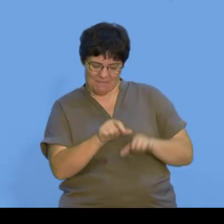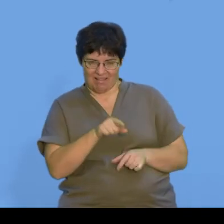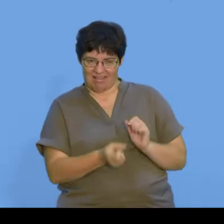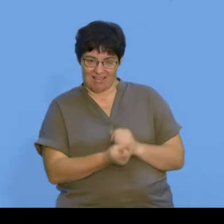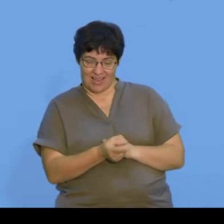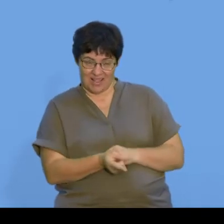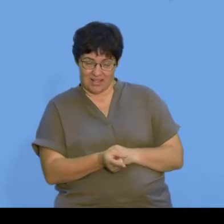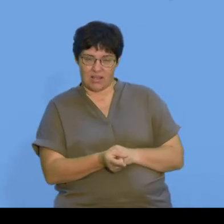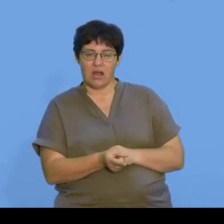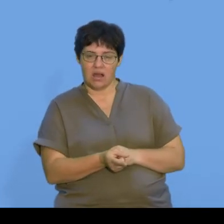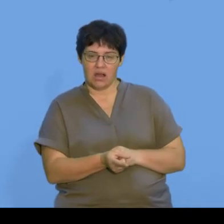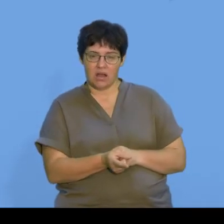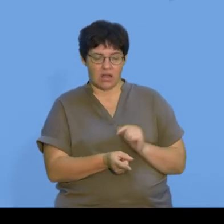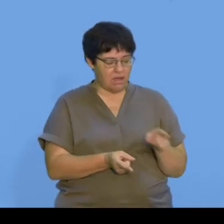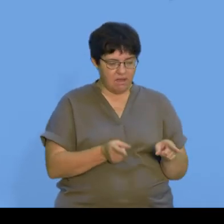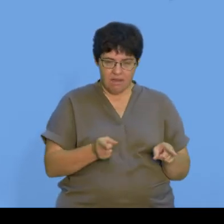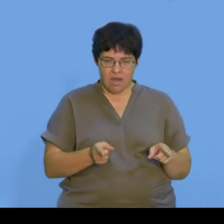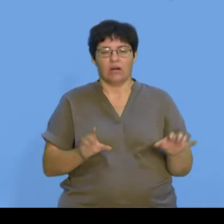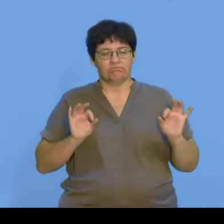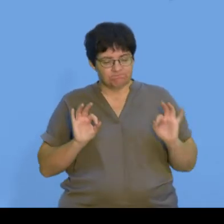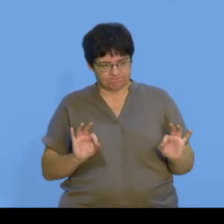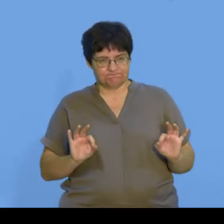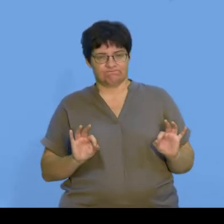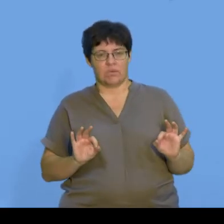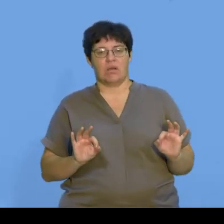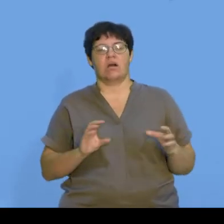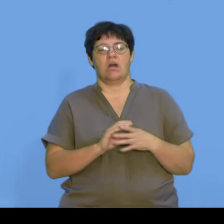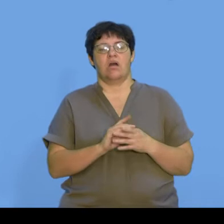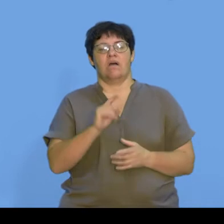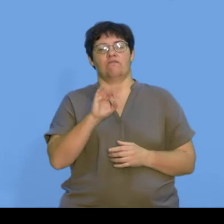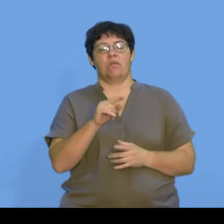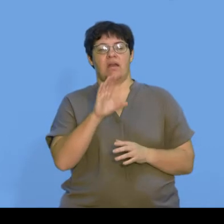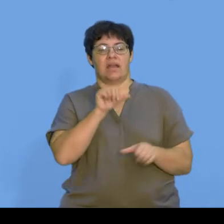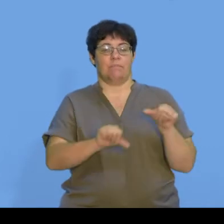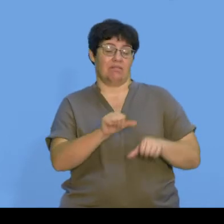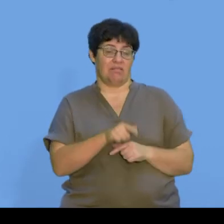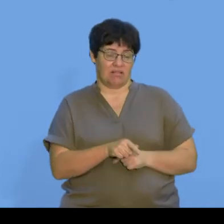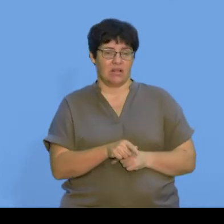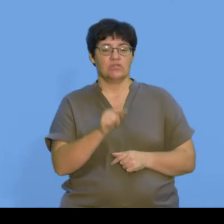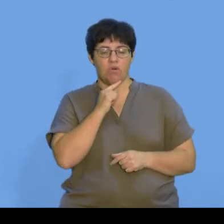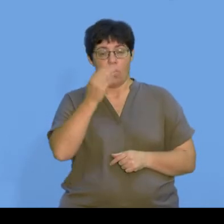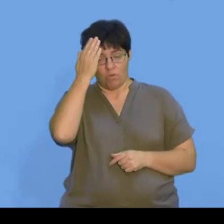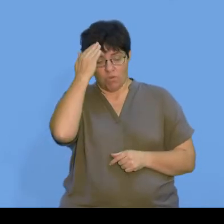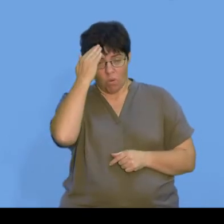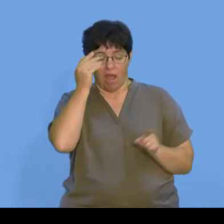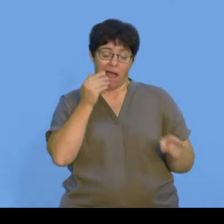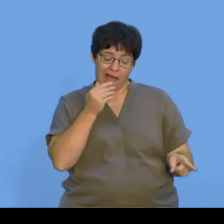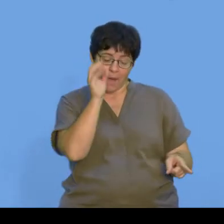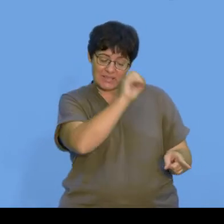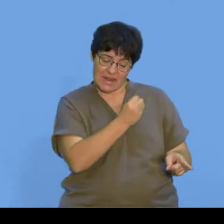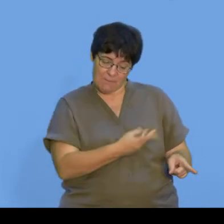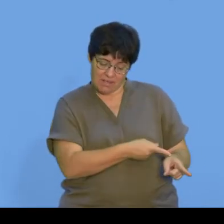to have the correct chemical formula for us to be able to correctly determine the percentage of each element that makes